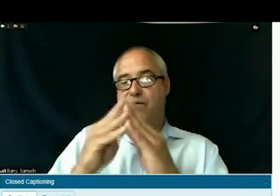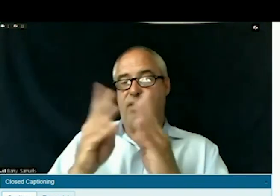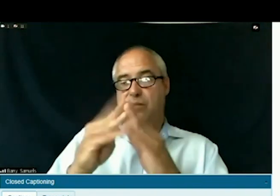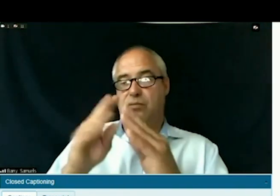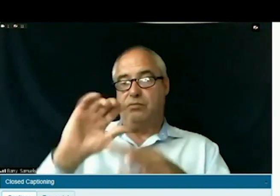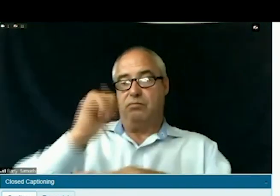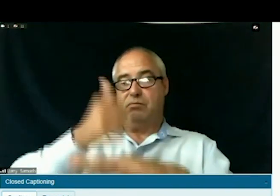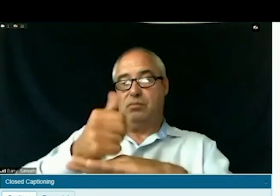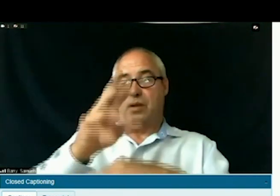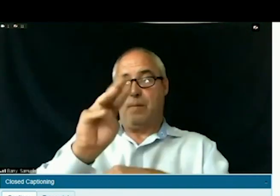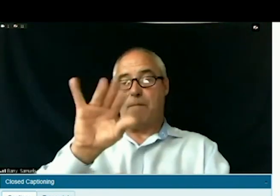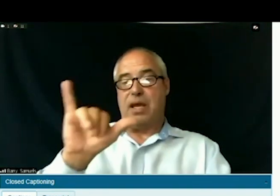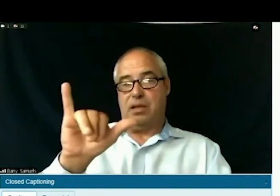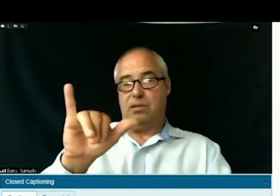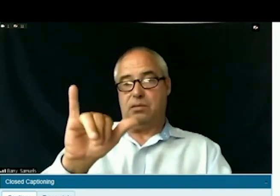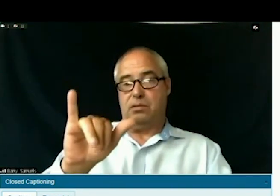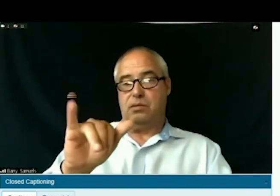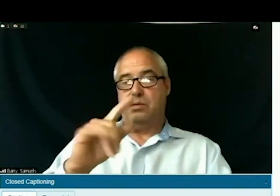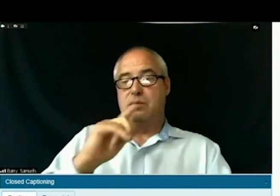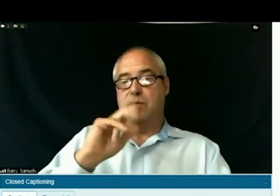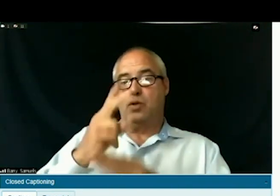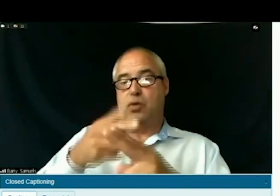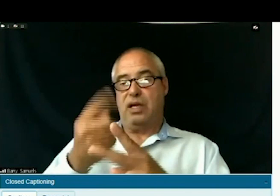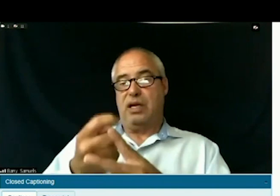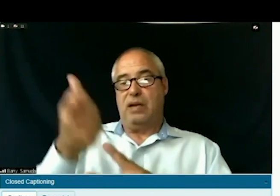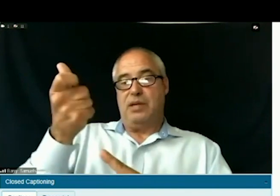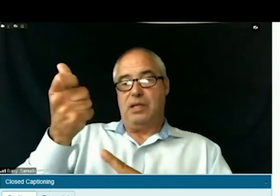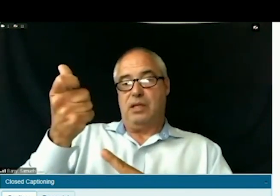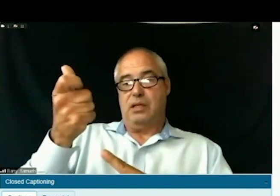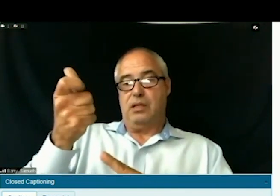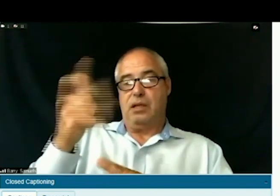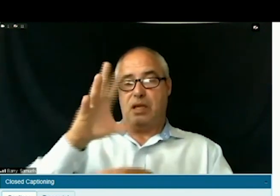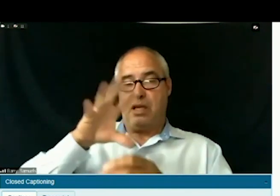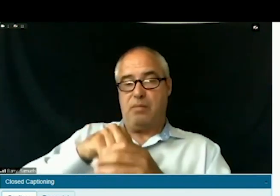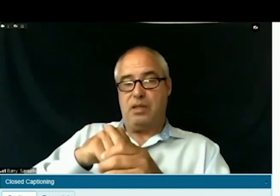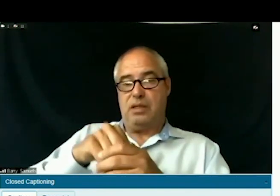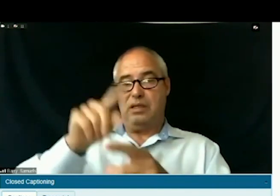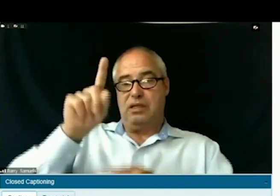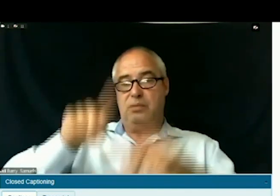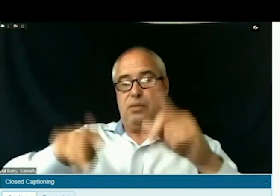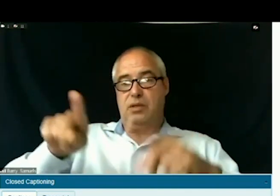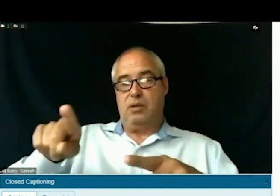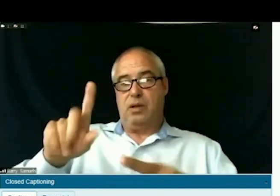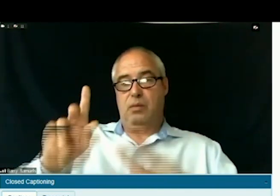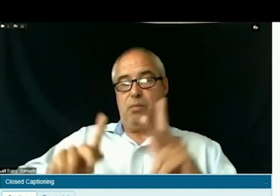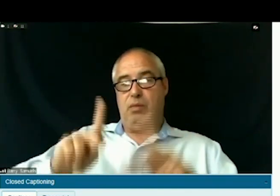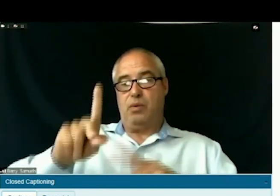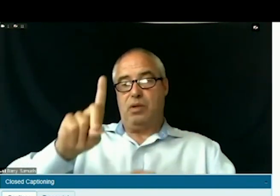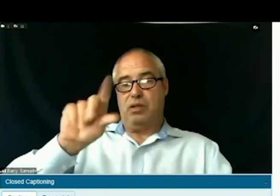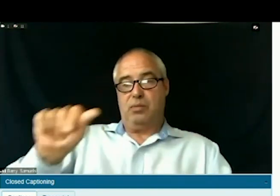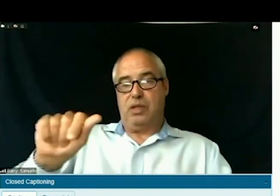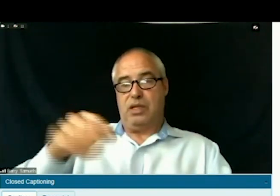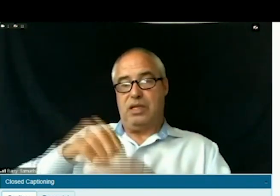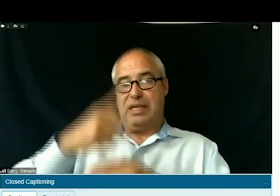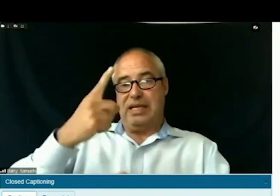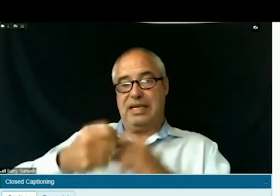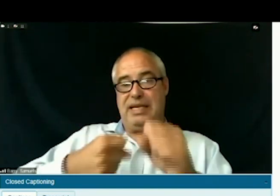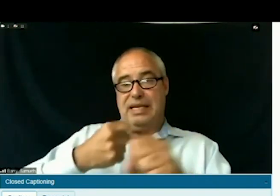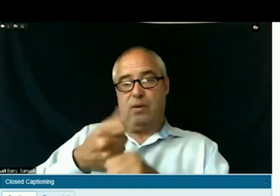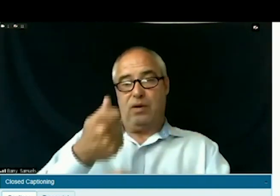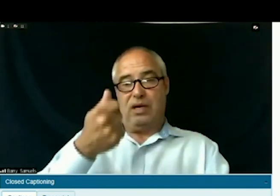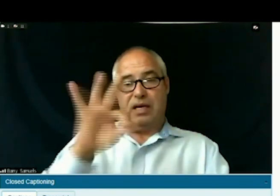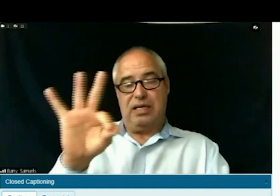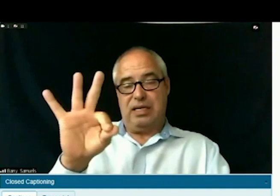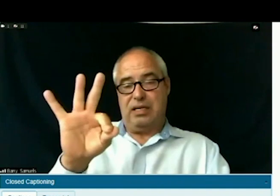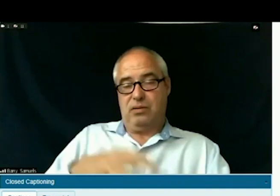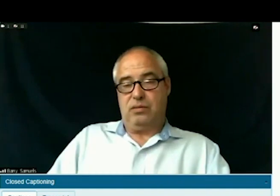May entitled Eliminating Compounded Disparities for People with Disabilities in the Year of COVID-19. It really looked at the